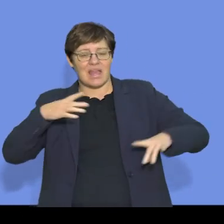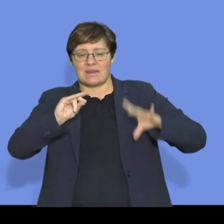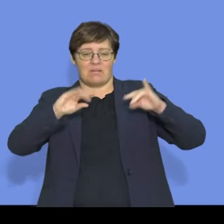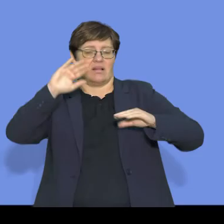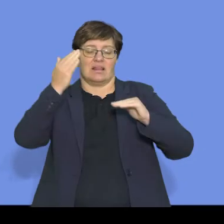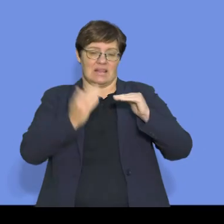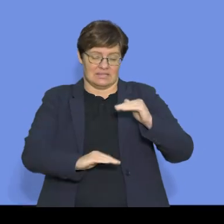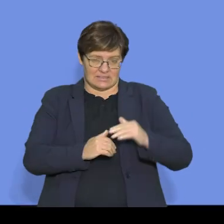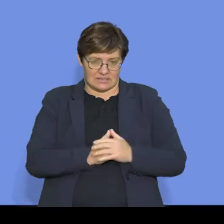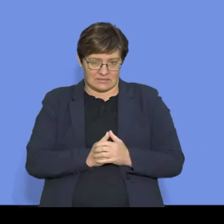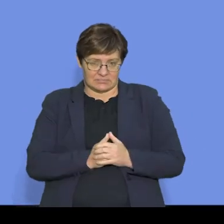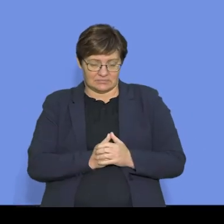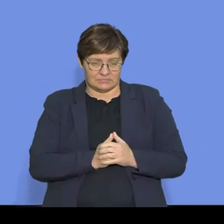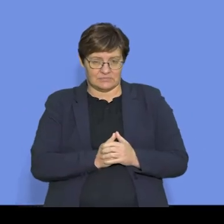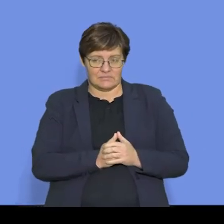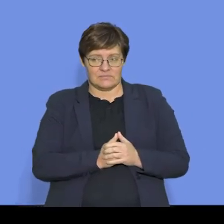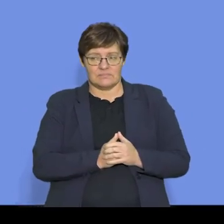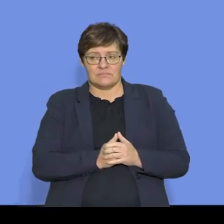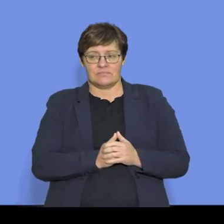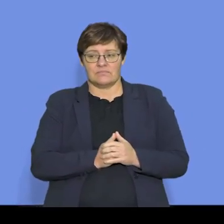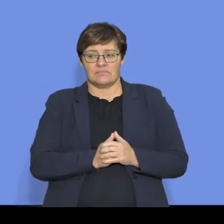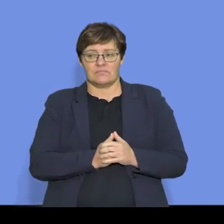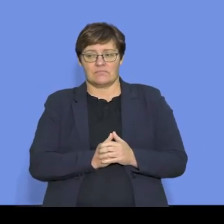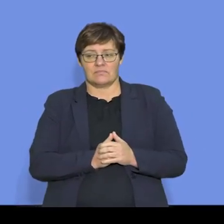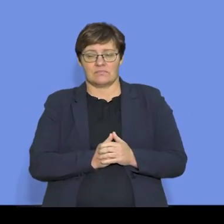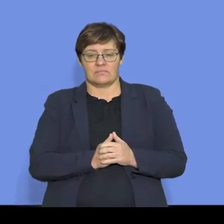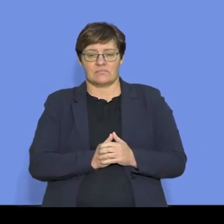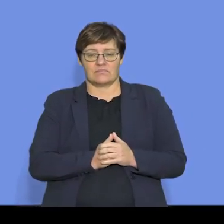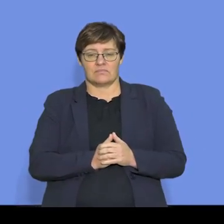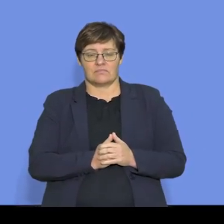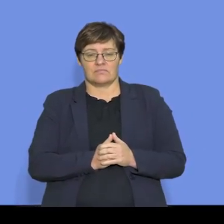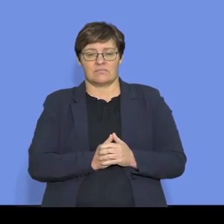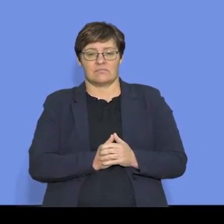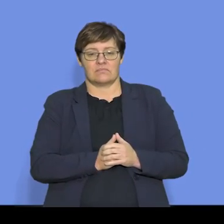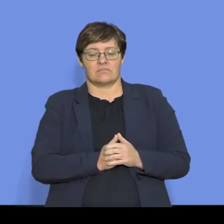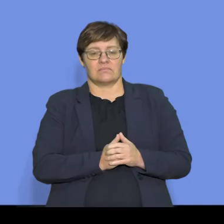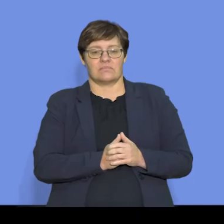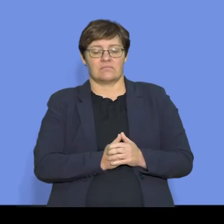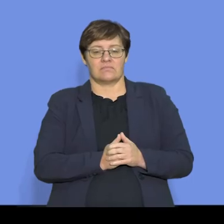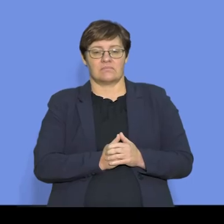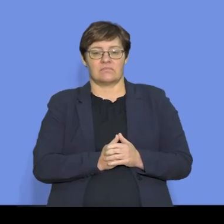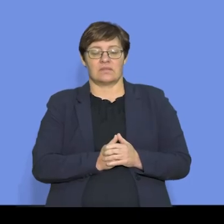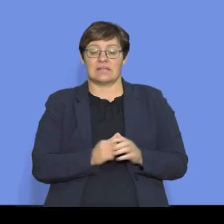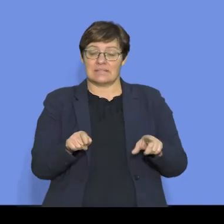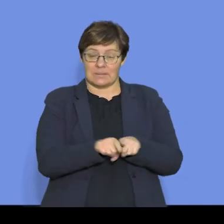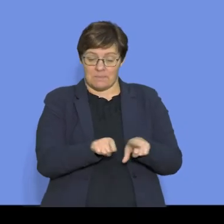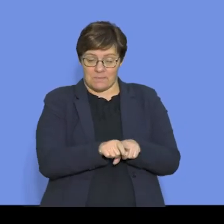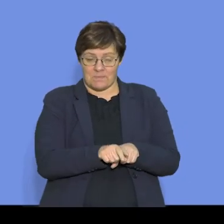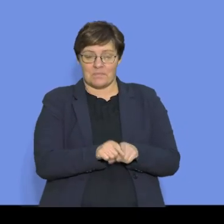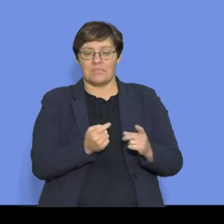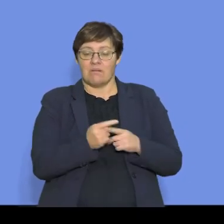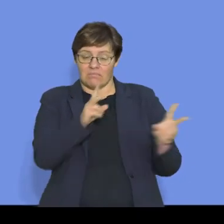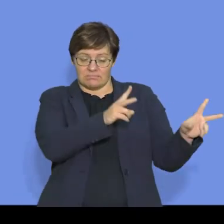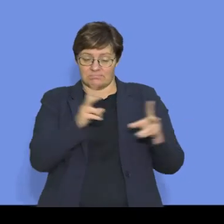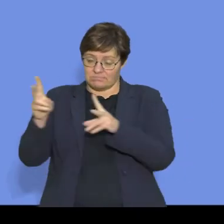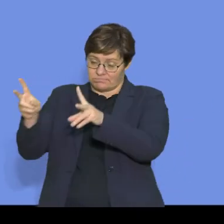animals of that group on Earth. Then another question, also